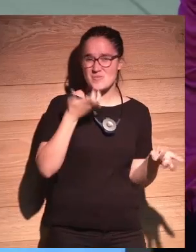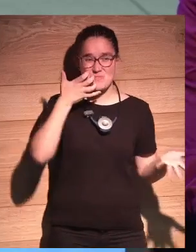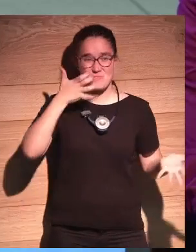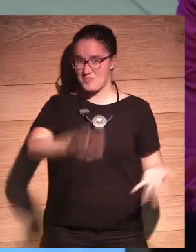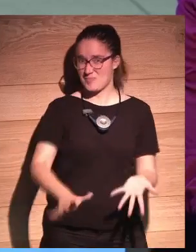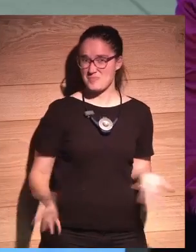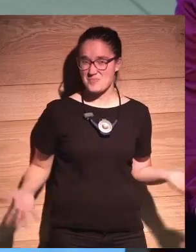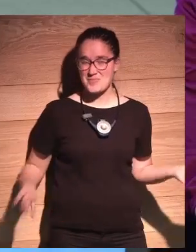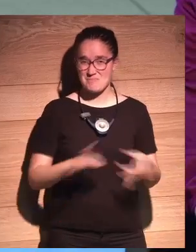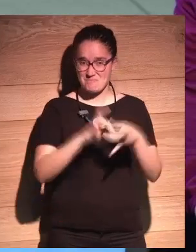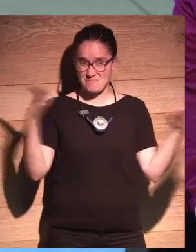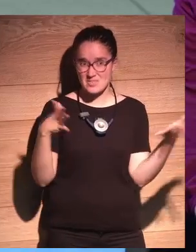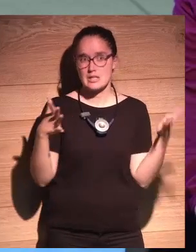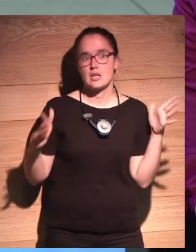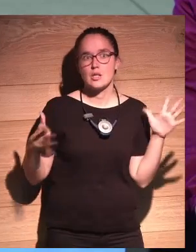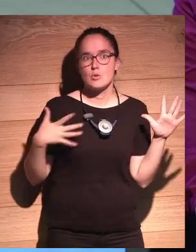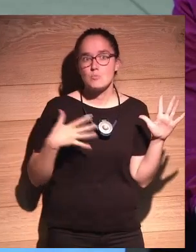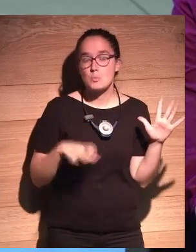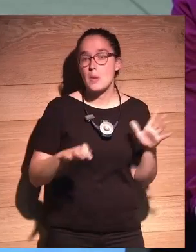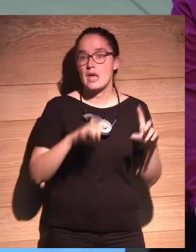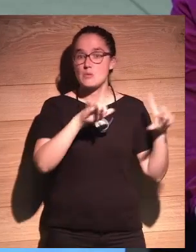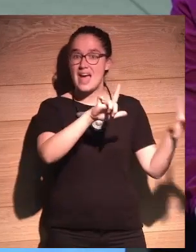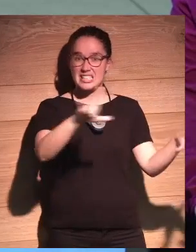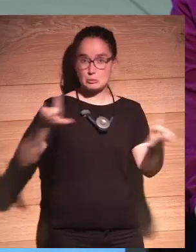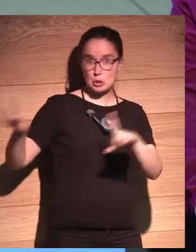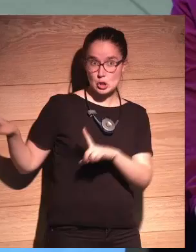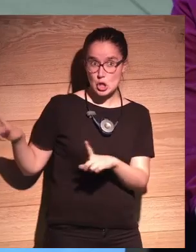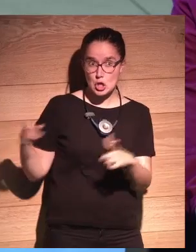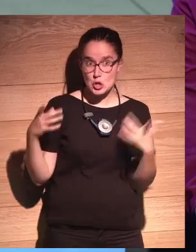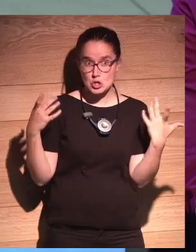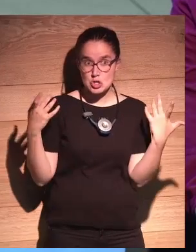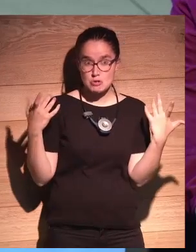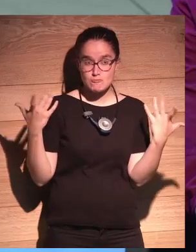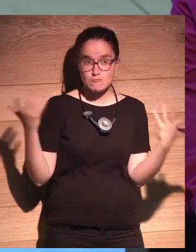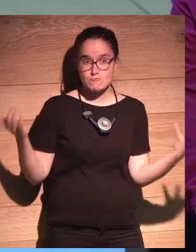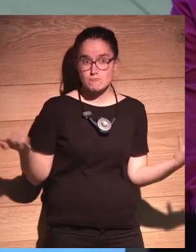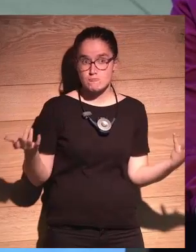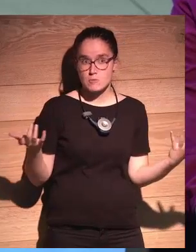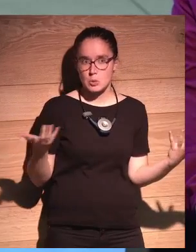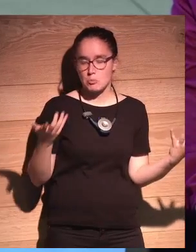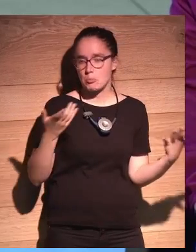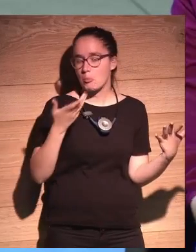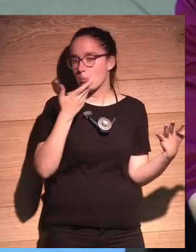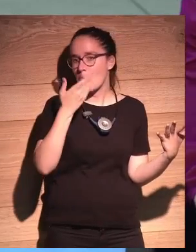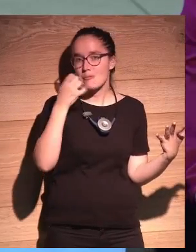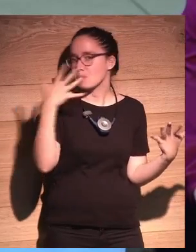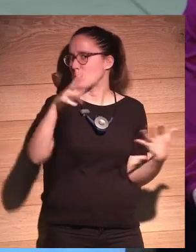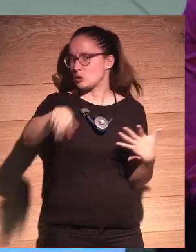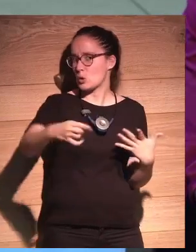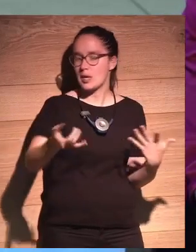it wasn't really right. It was too much, maybe in